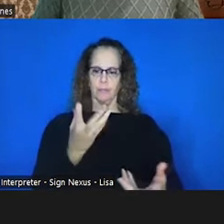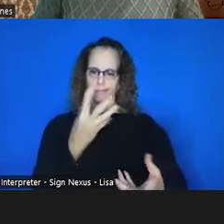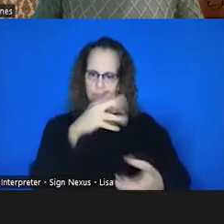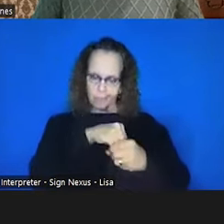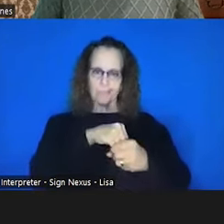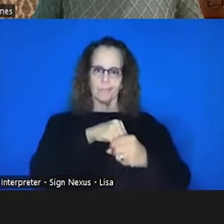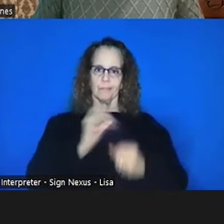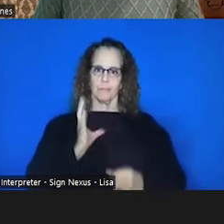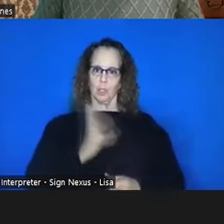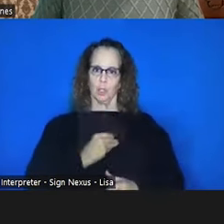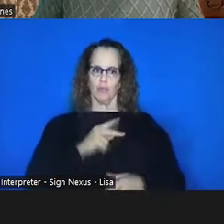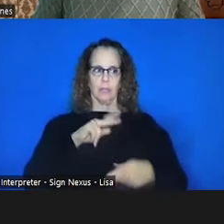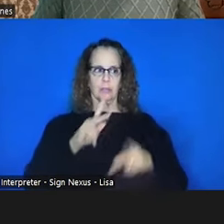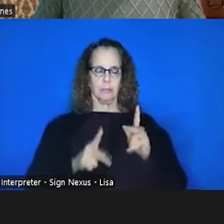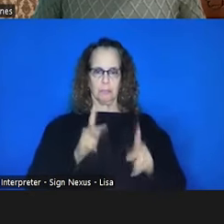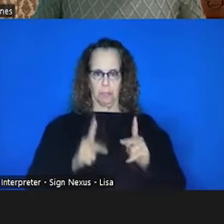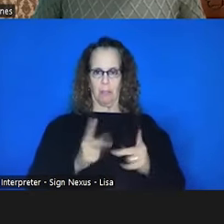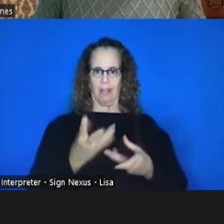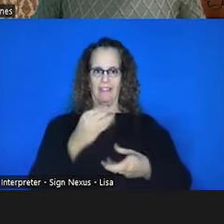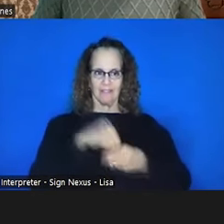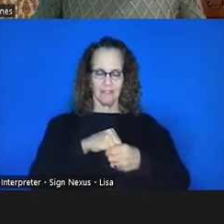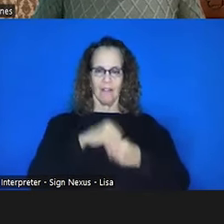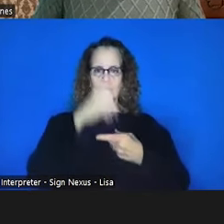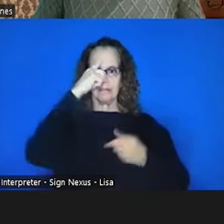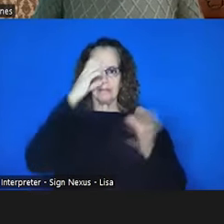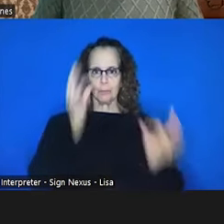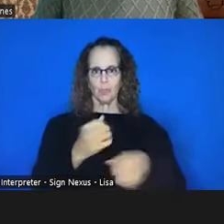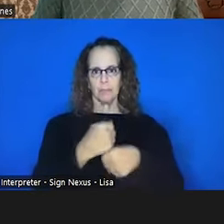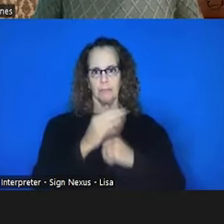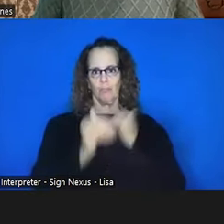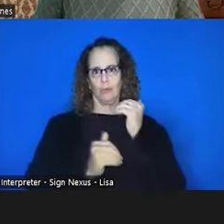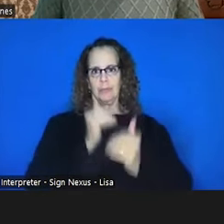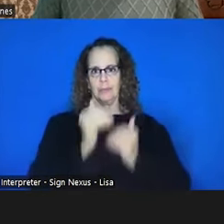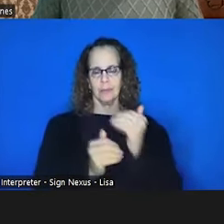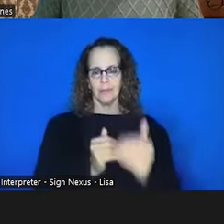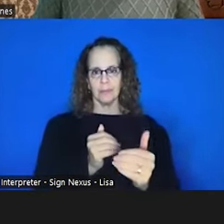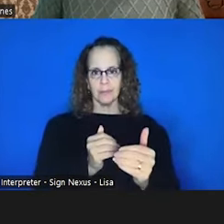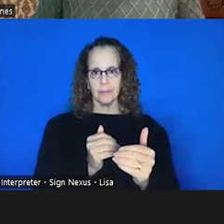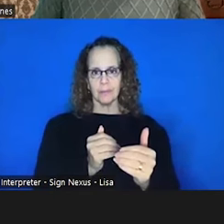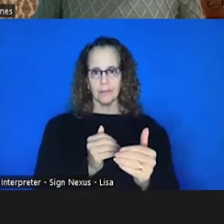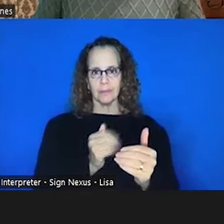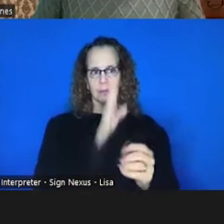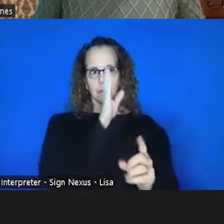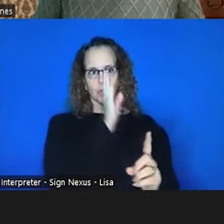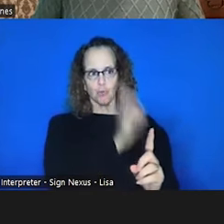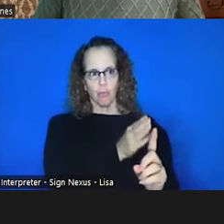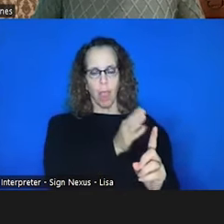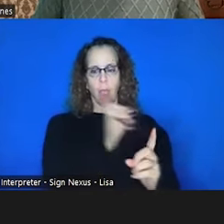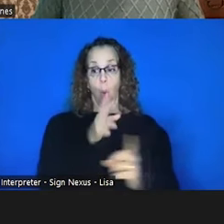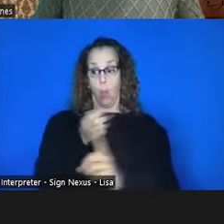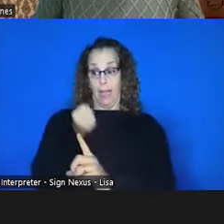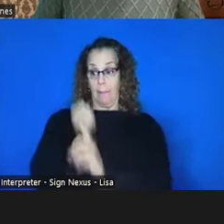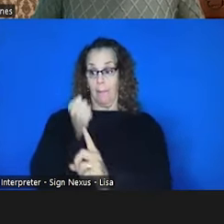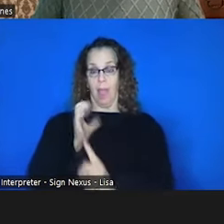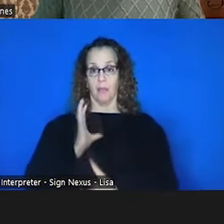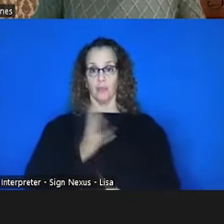decision making when there are considerations that are either directly or about or which could impact or affect trans